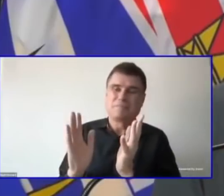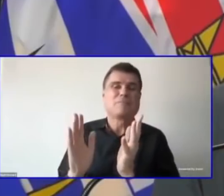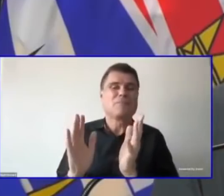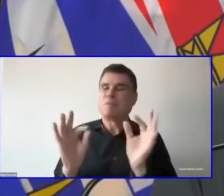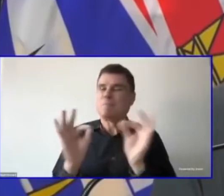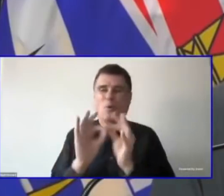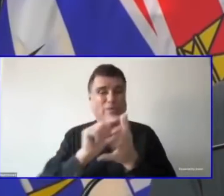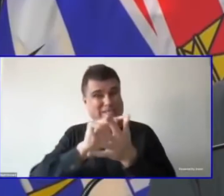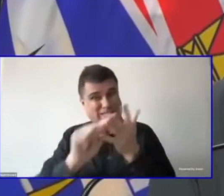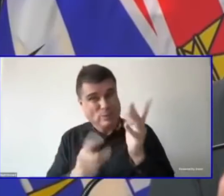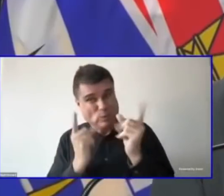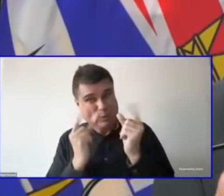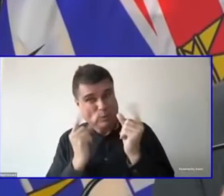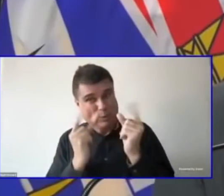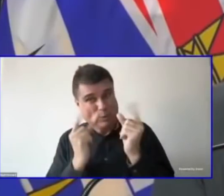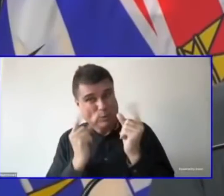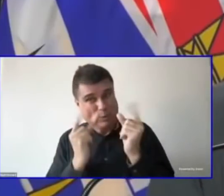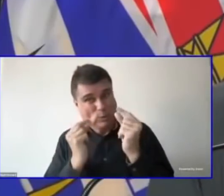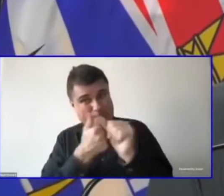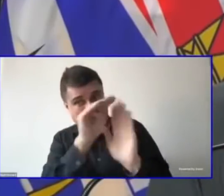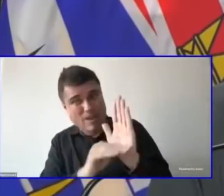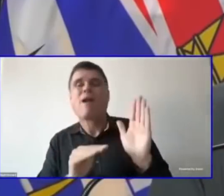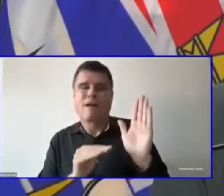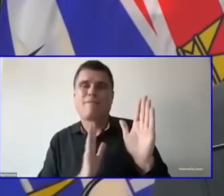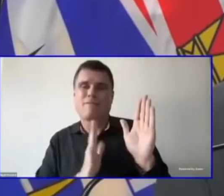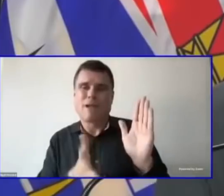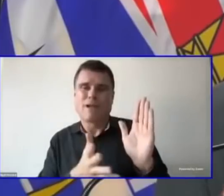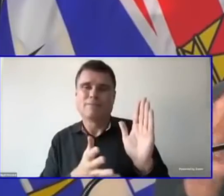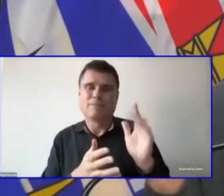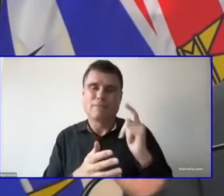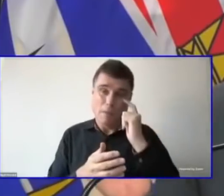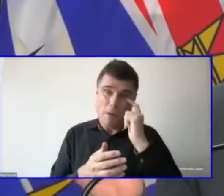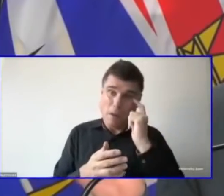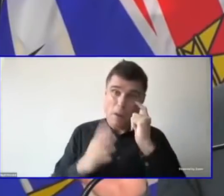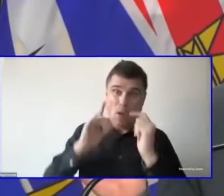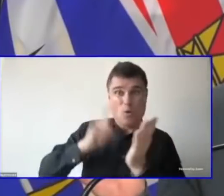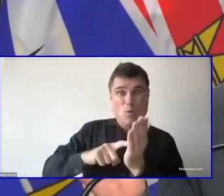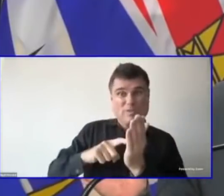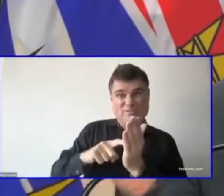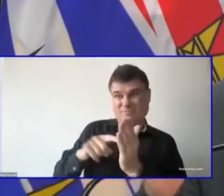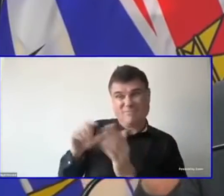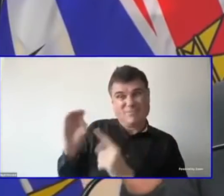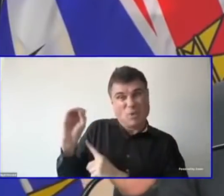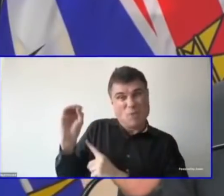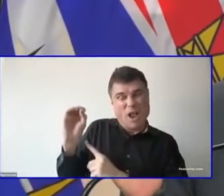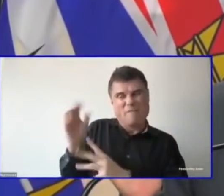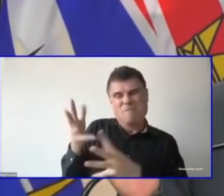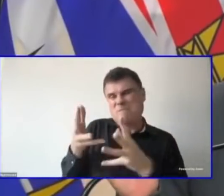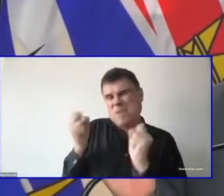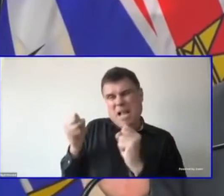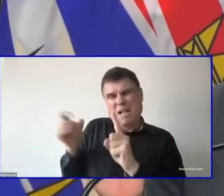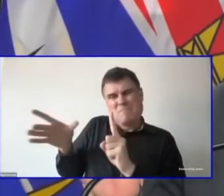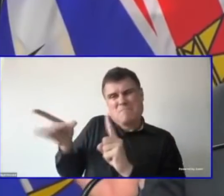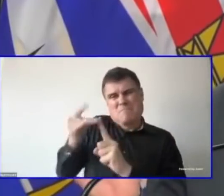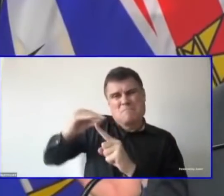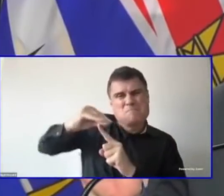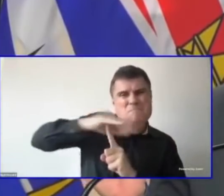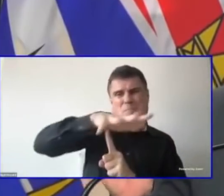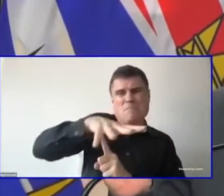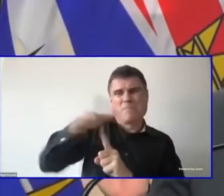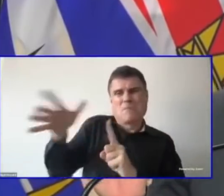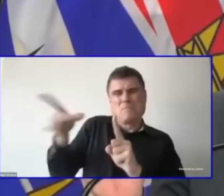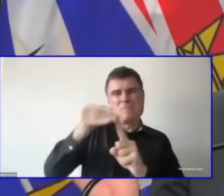to those other measures, and we need to really recognize that this is spreading really quickly, mostly causing mild illness in